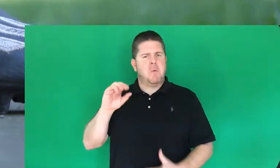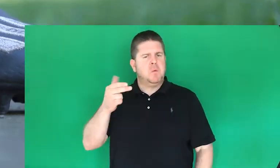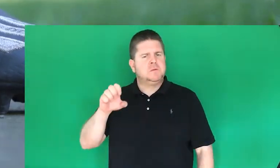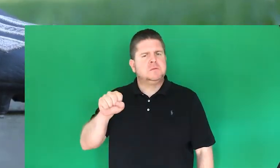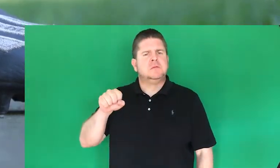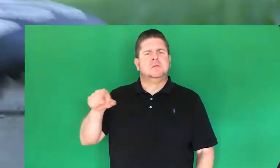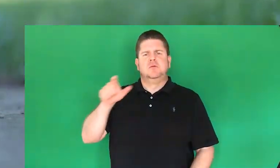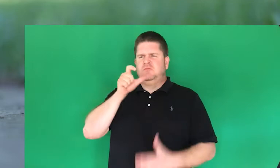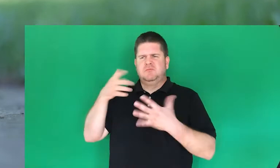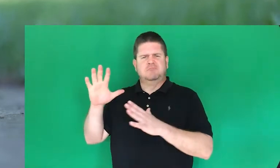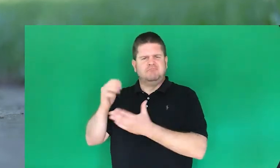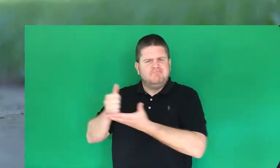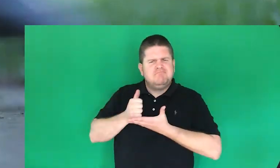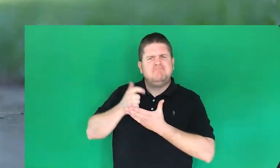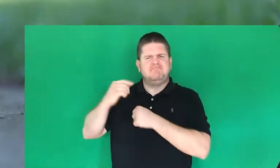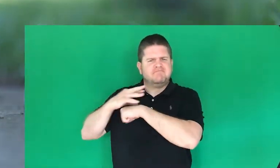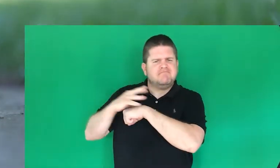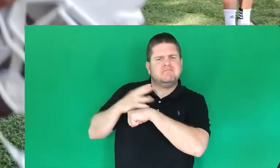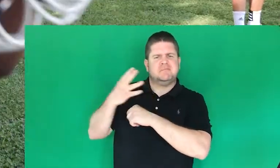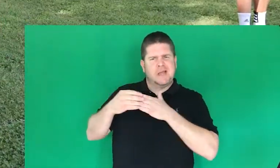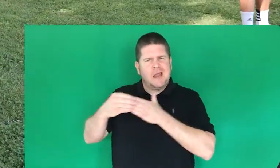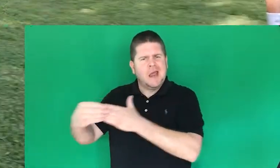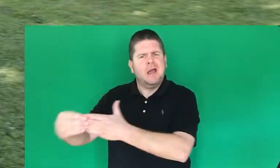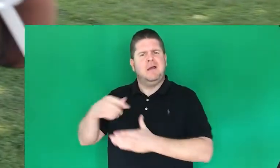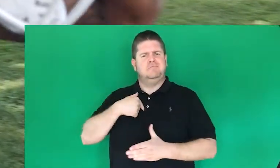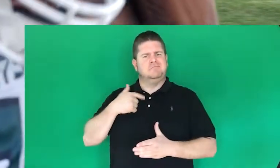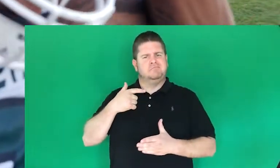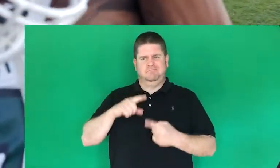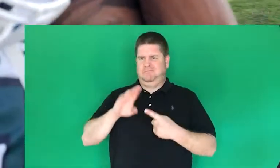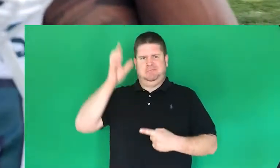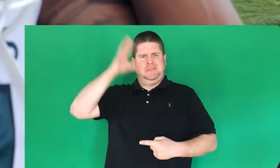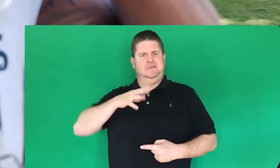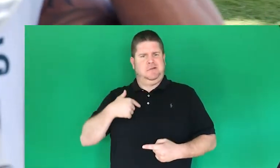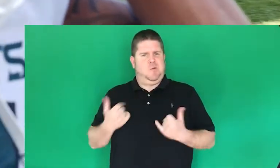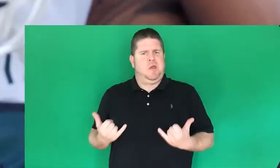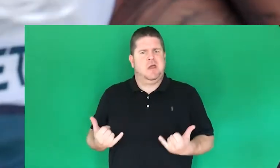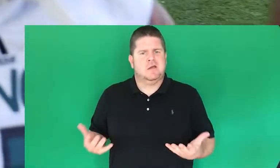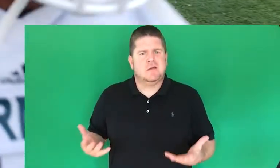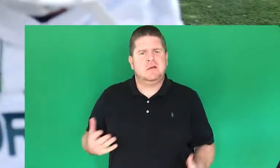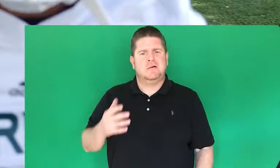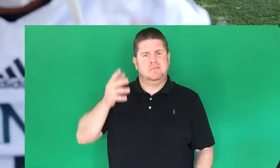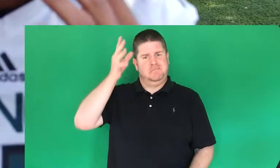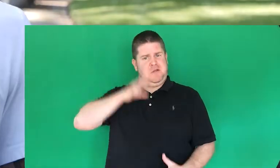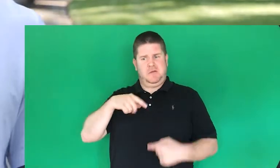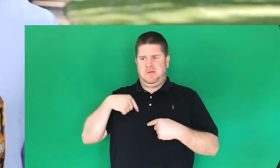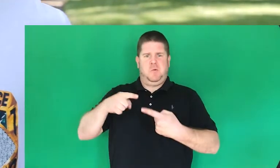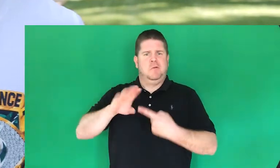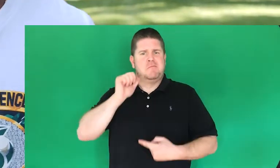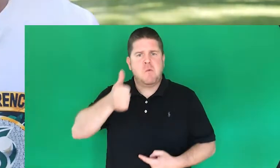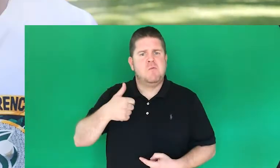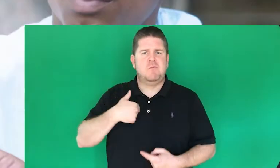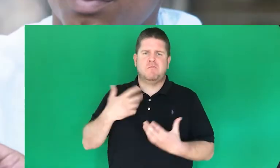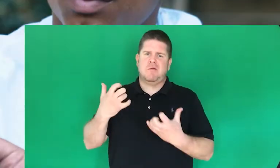all my coaches who have helped mentor me, helped guide me to be the man I am today and the man I'm going